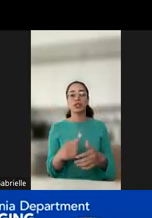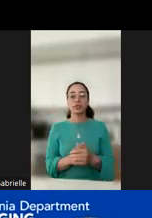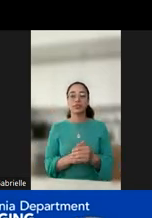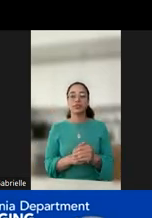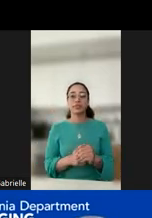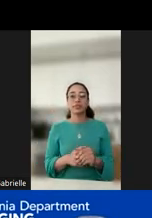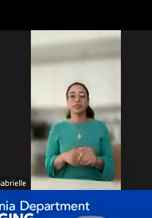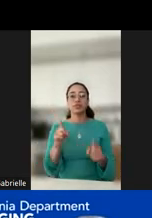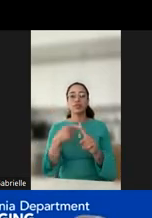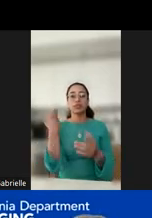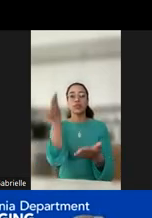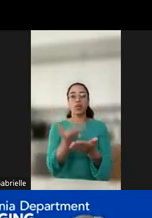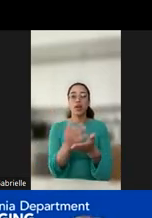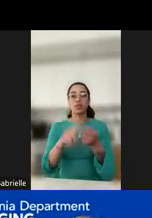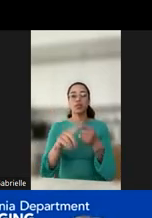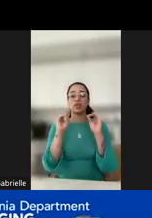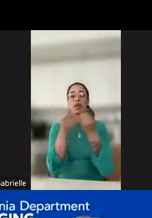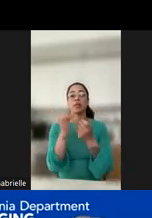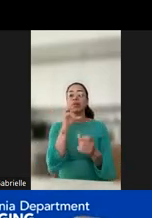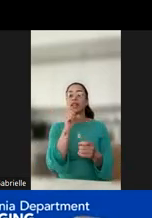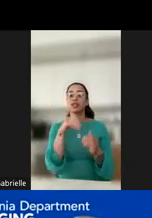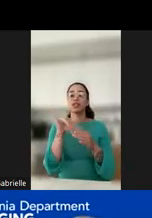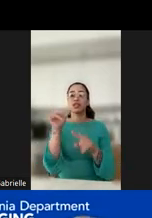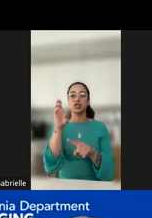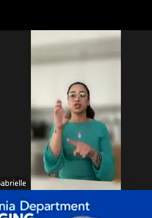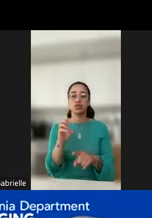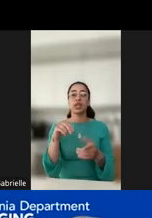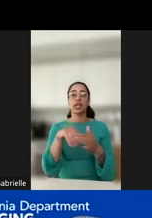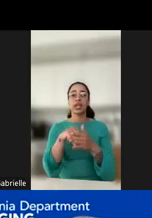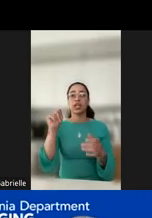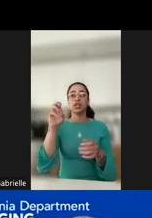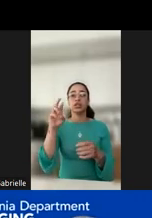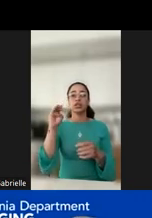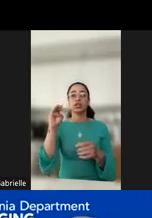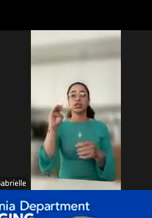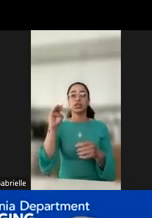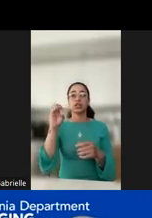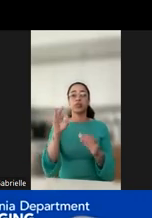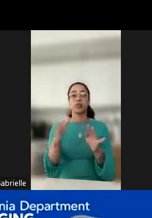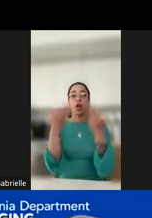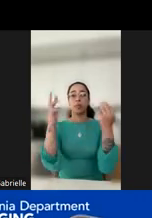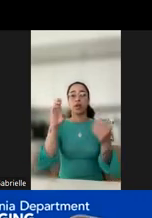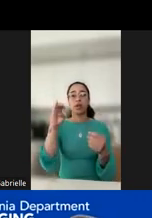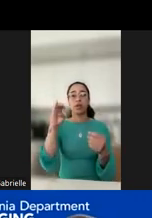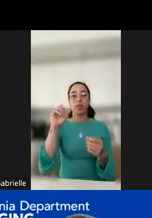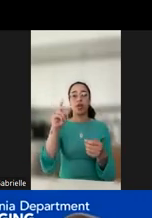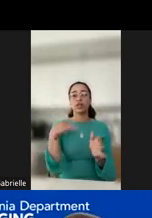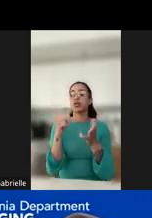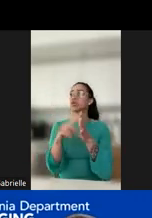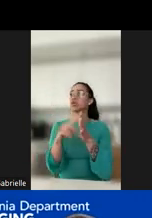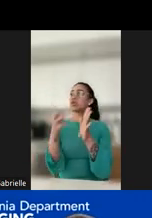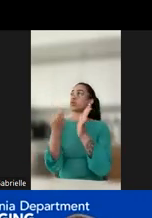to the Department of Aging in June. In terms of opening remarks, I just wanted to reflect for a minute